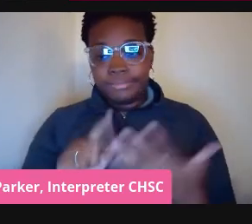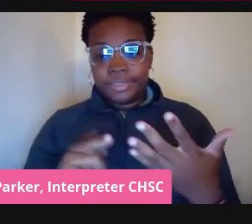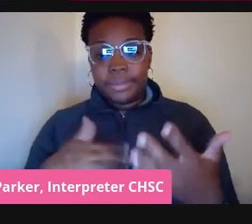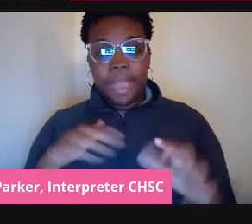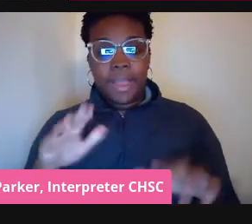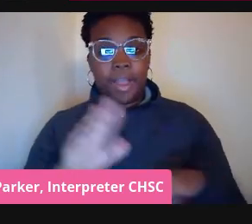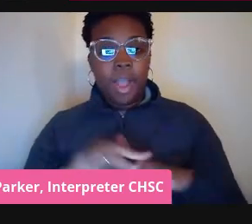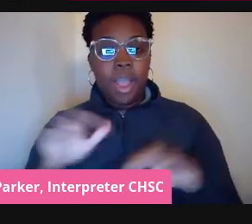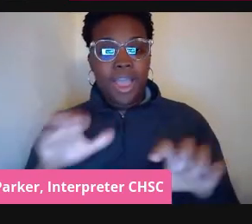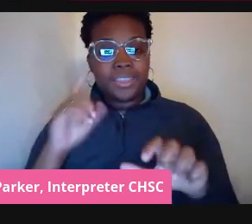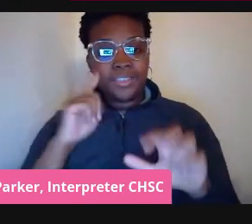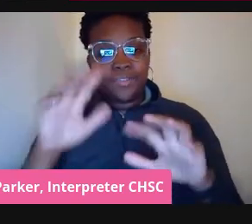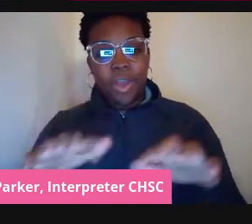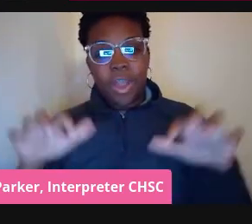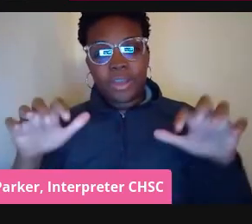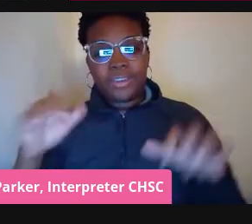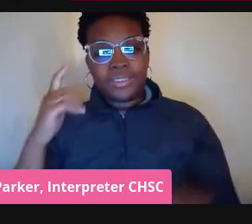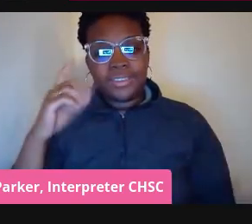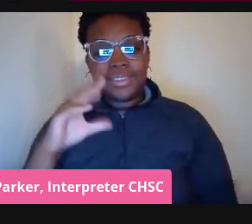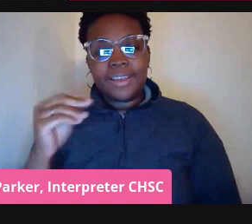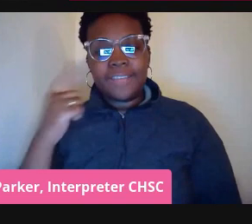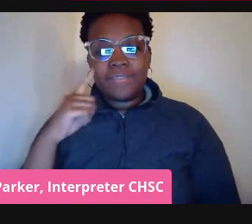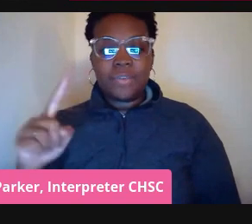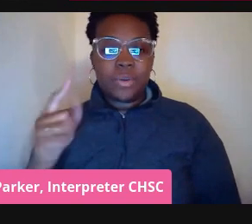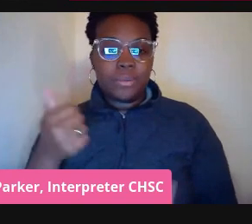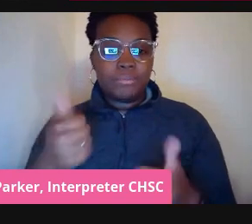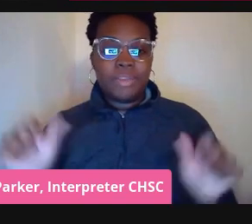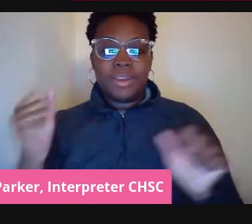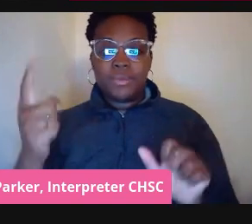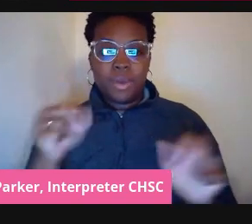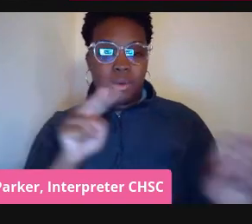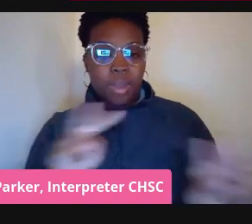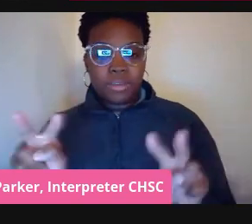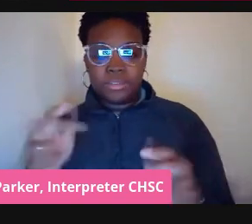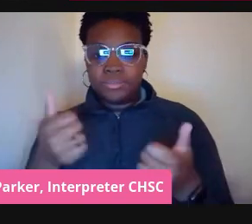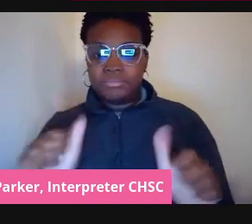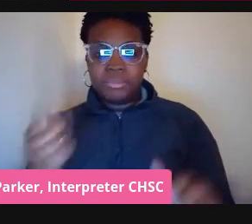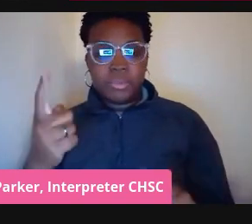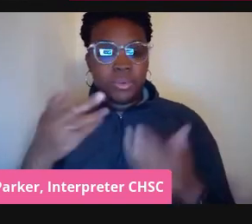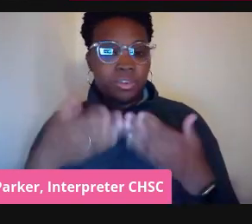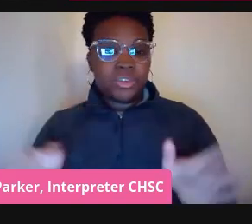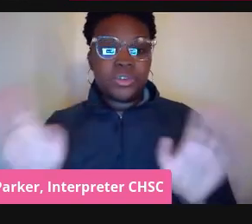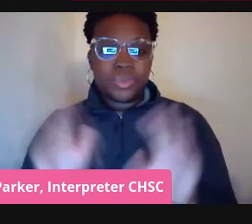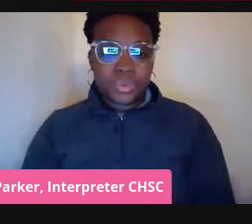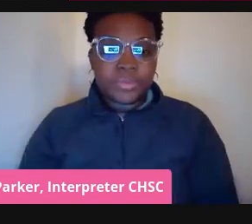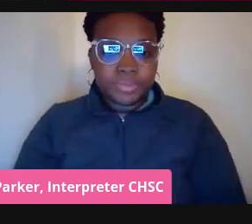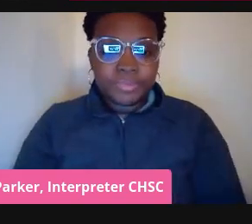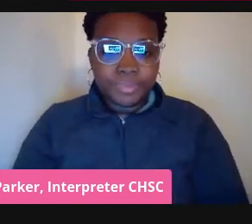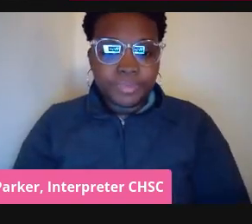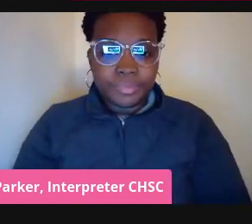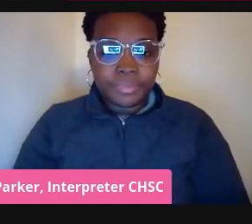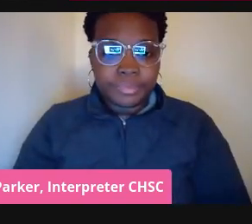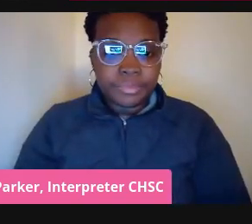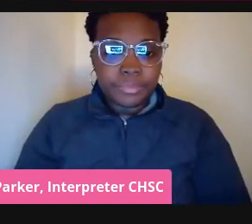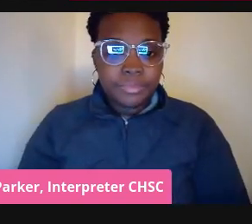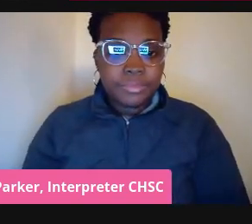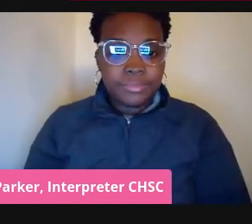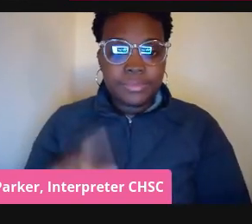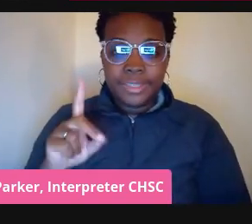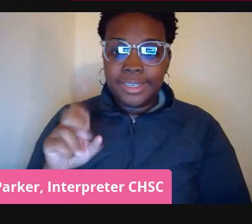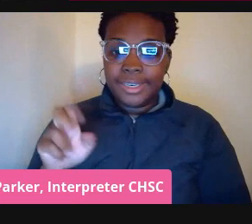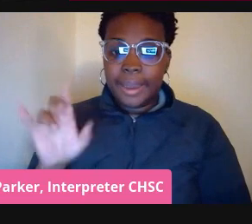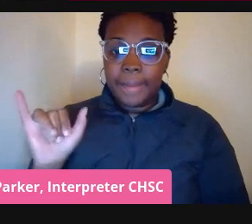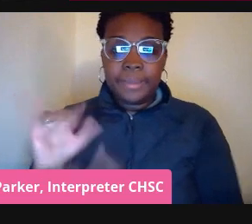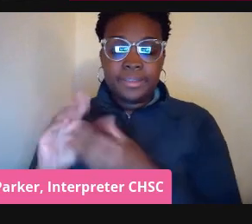actions for the audience and for anyone watching and just anyone in general. Well, Erica, I got to tell you that